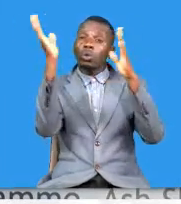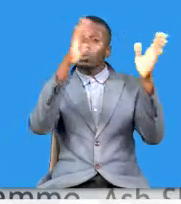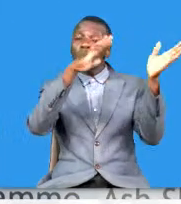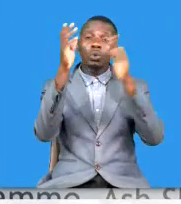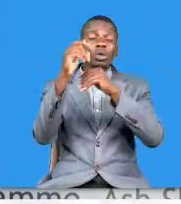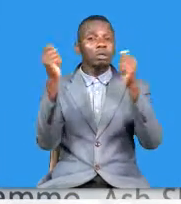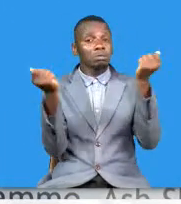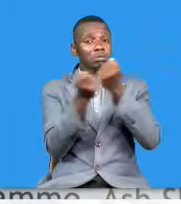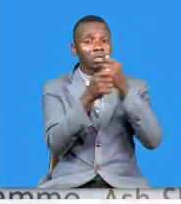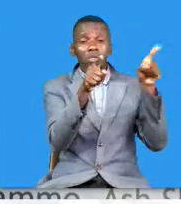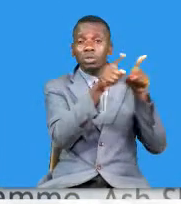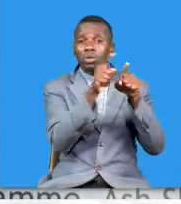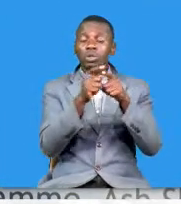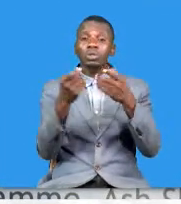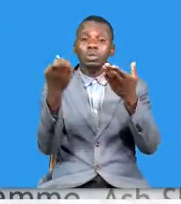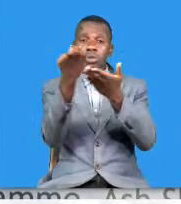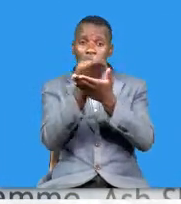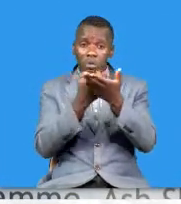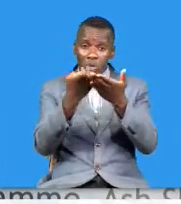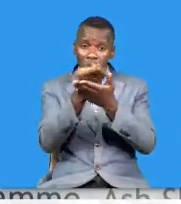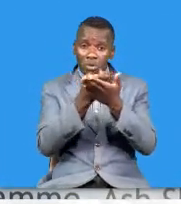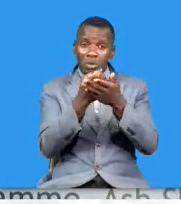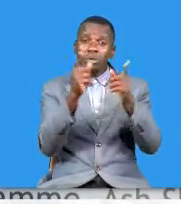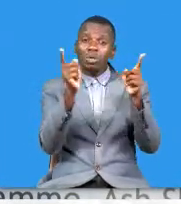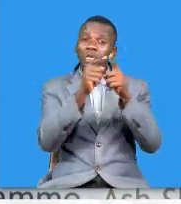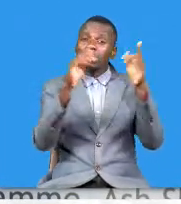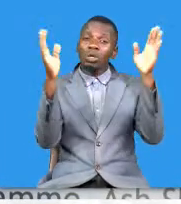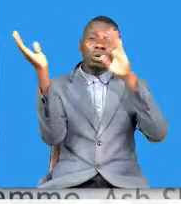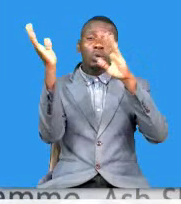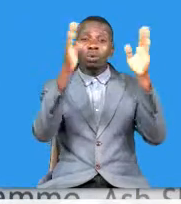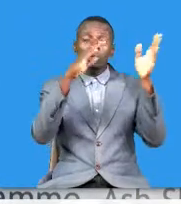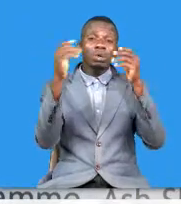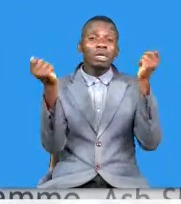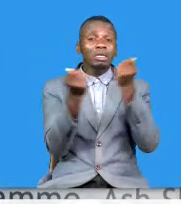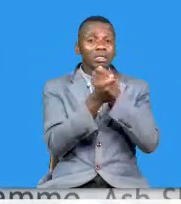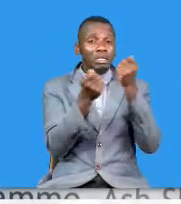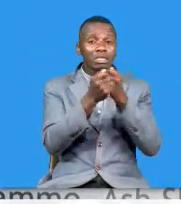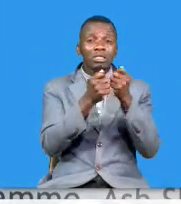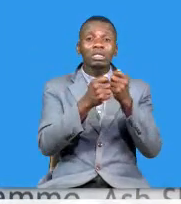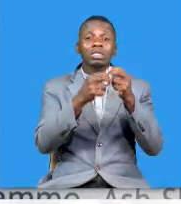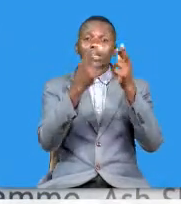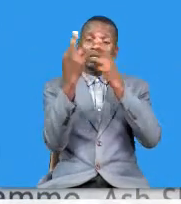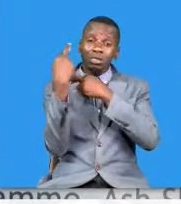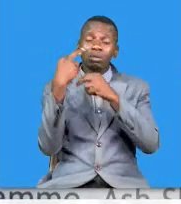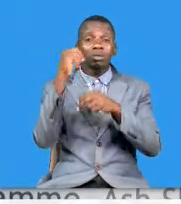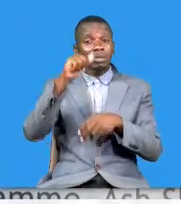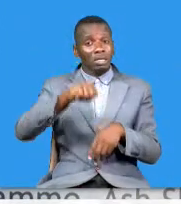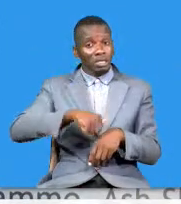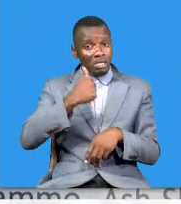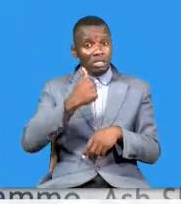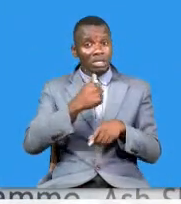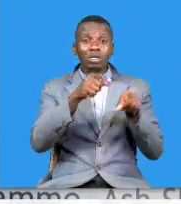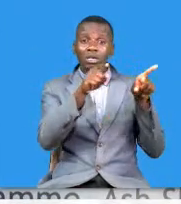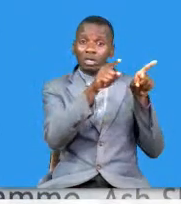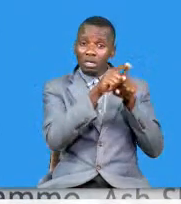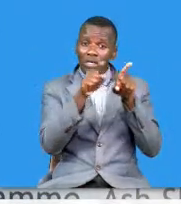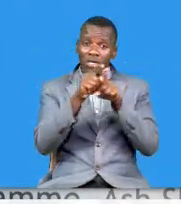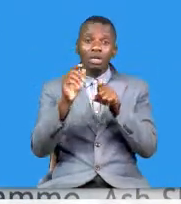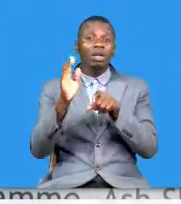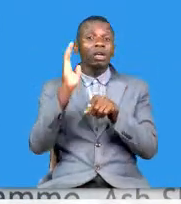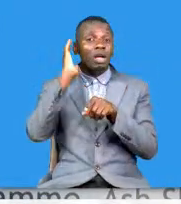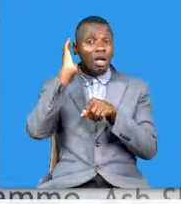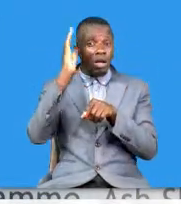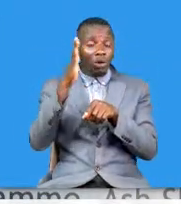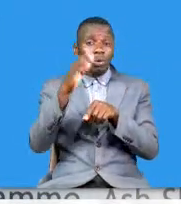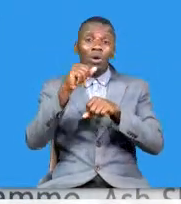environment. Household air pollution is very harmful to one's health, and women are disproportionately affected because